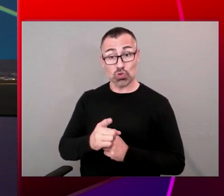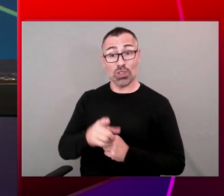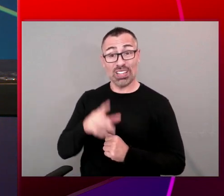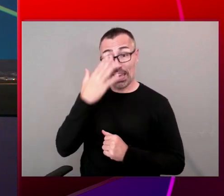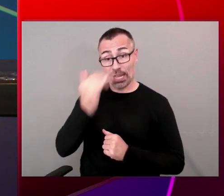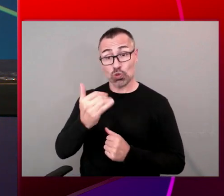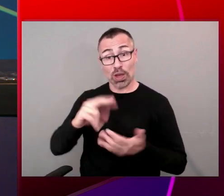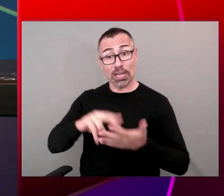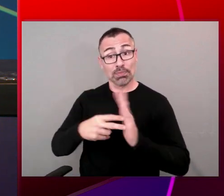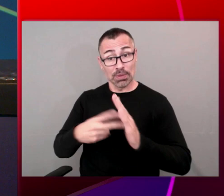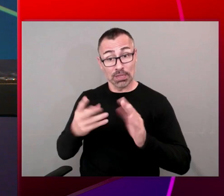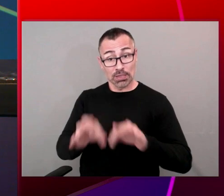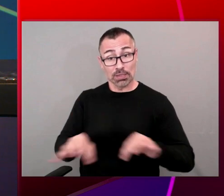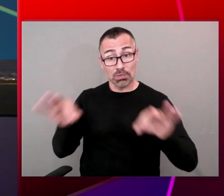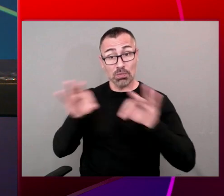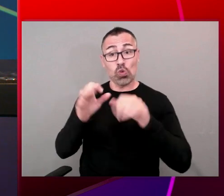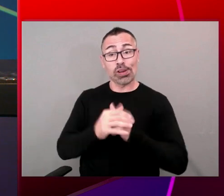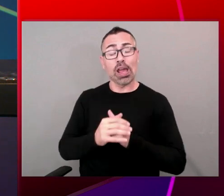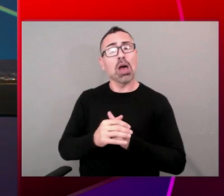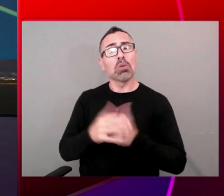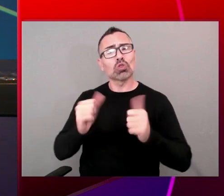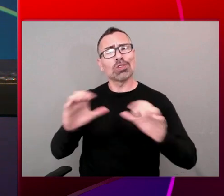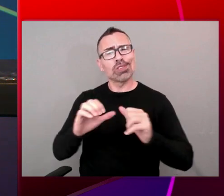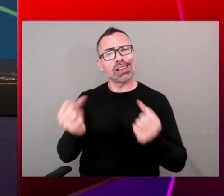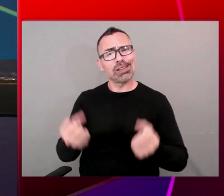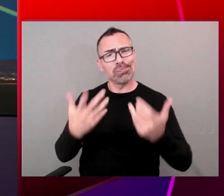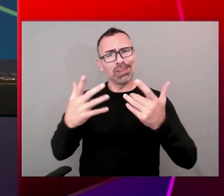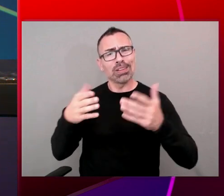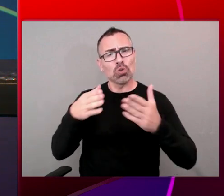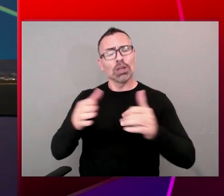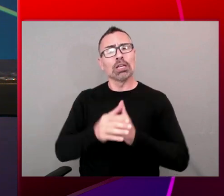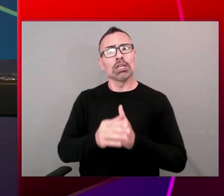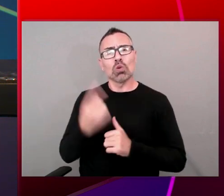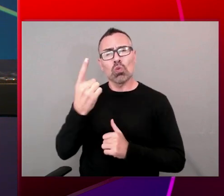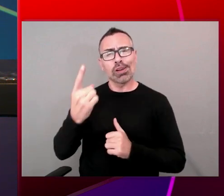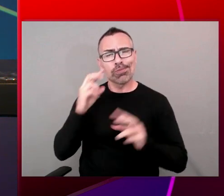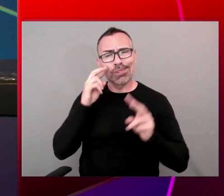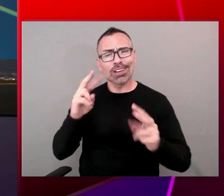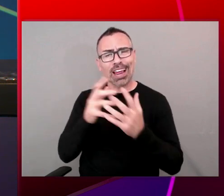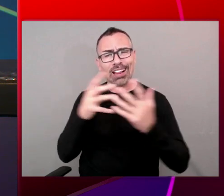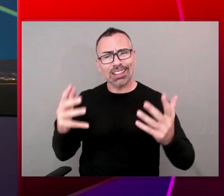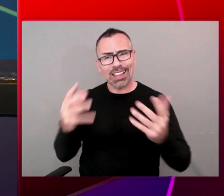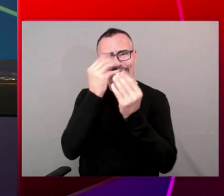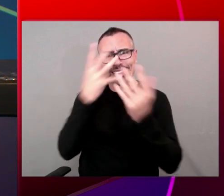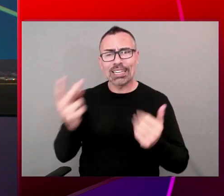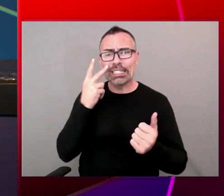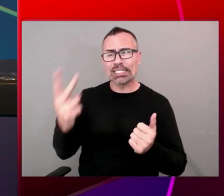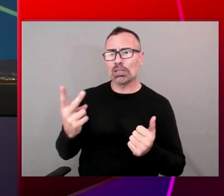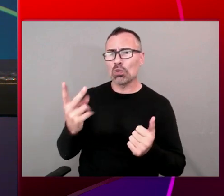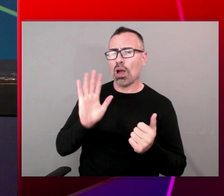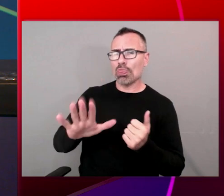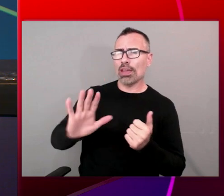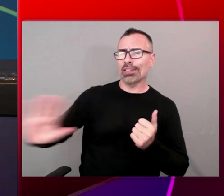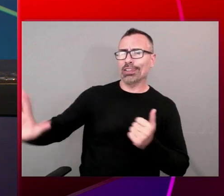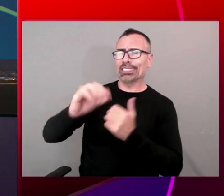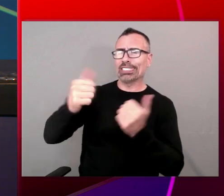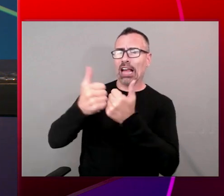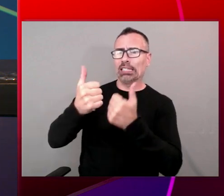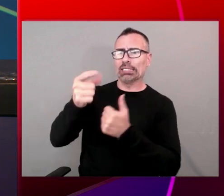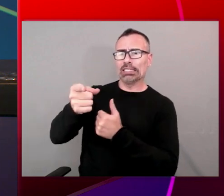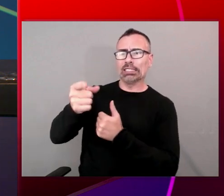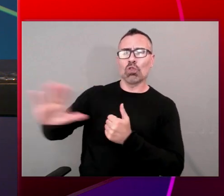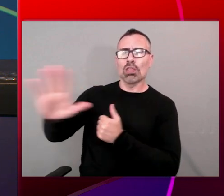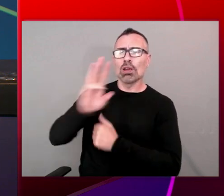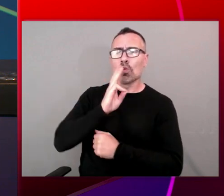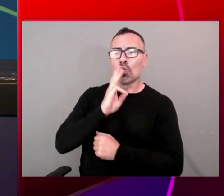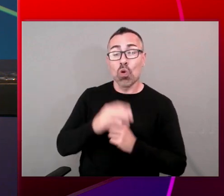ways. So one, we're looking at a lot of data to figure out what does the data tell us about what that key water challenge is, right? We can compare across